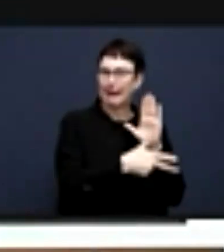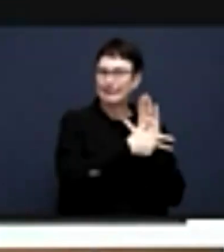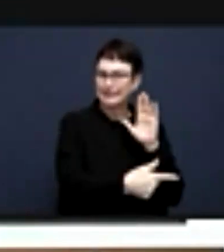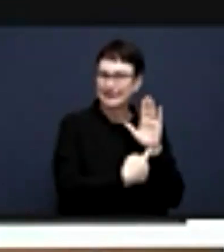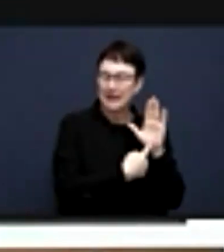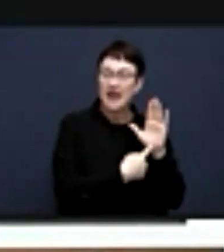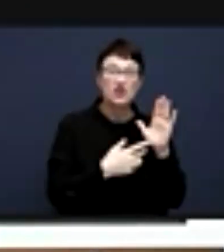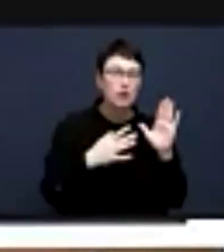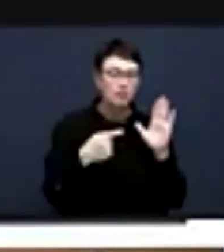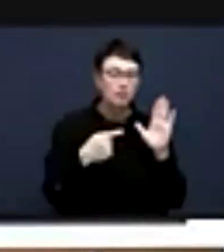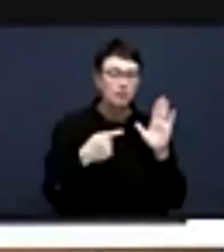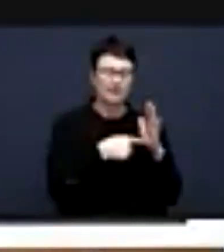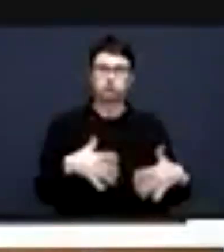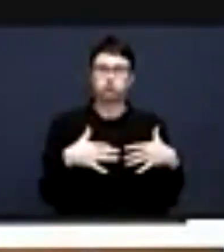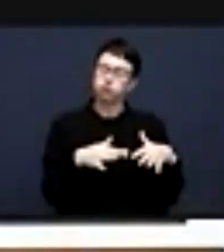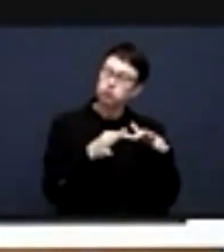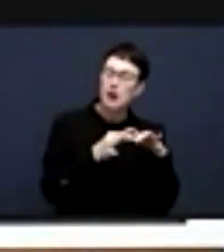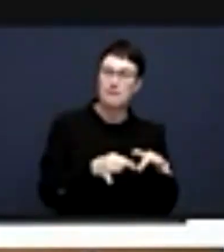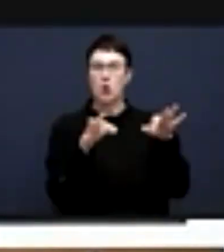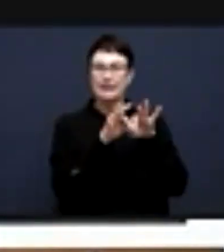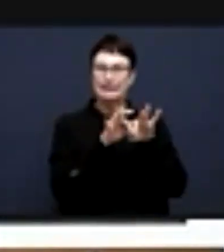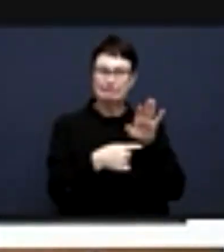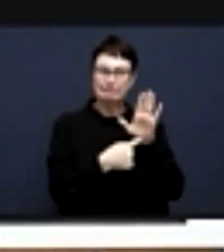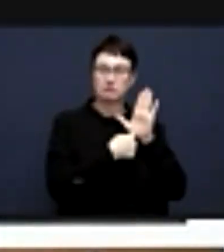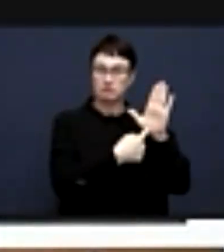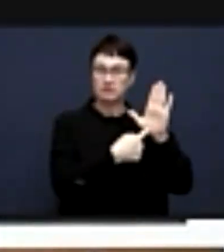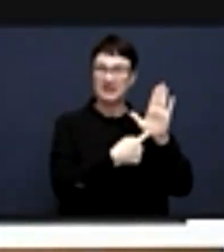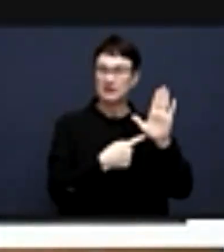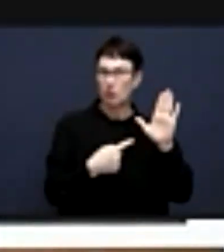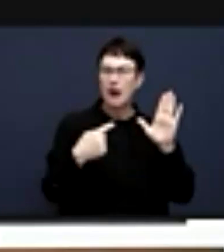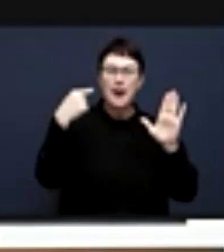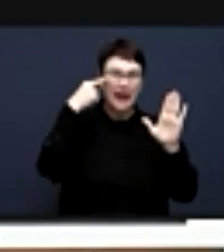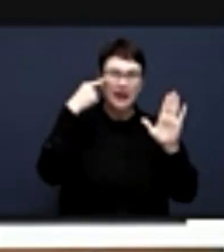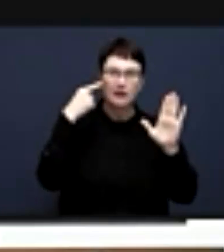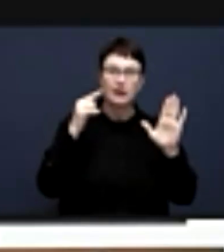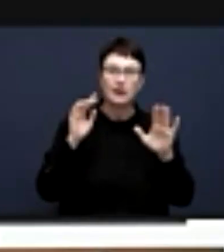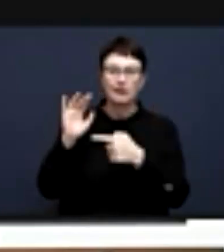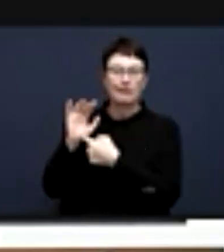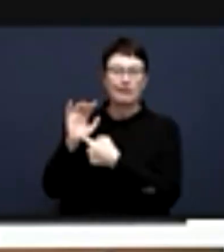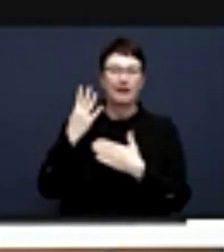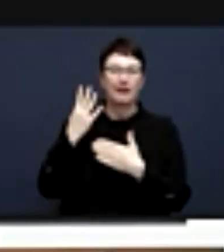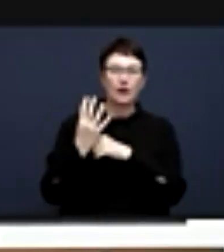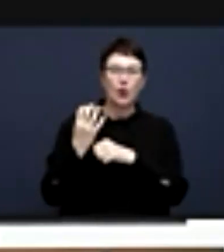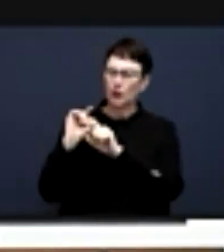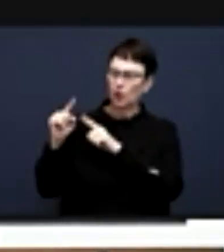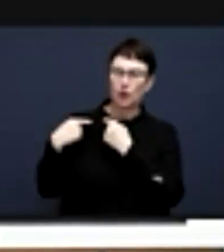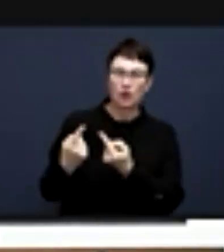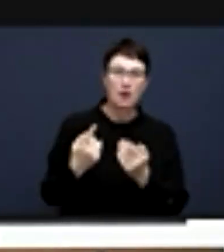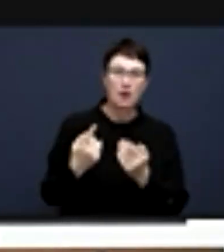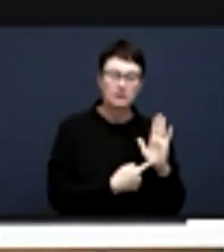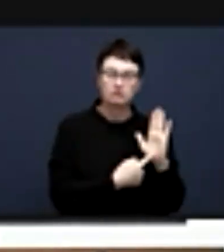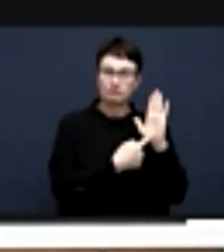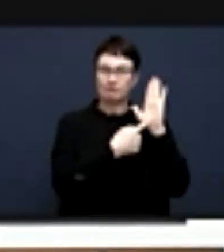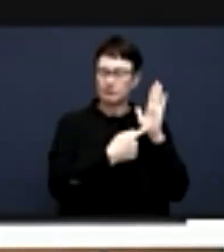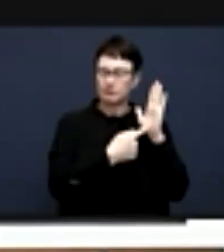community. Already 4 years. It's not a toddler anymore. Apparently, it's a preschooler or something. But we can see